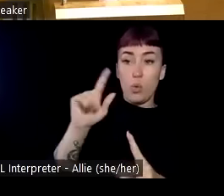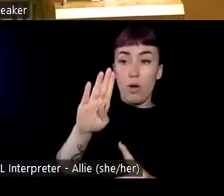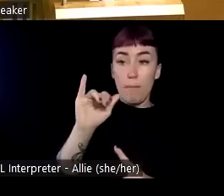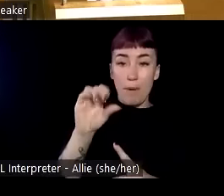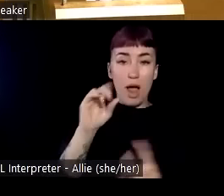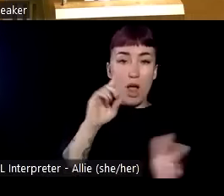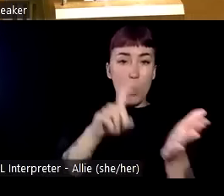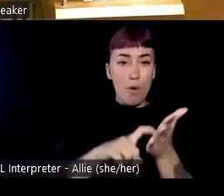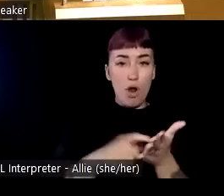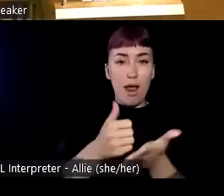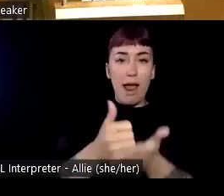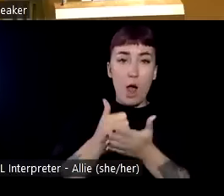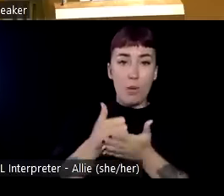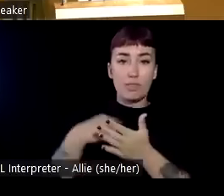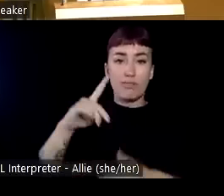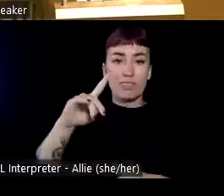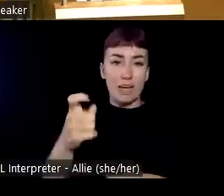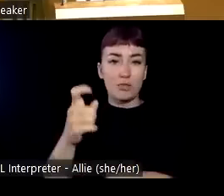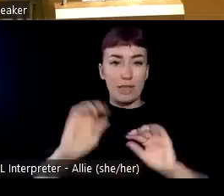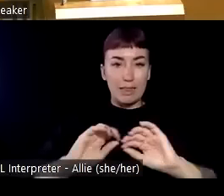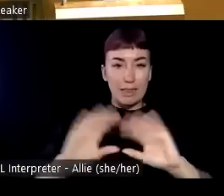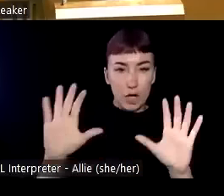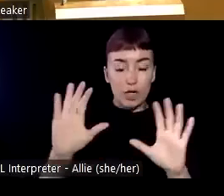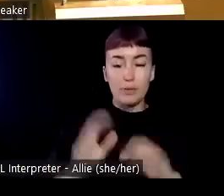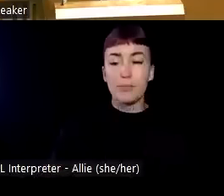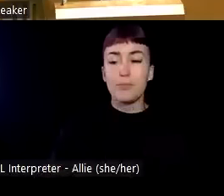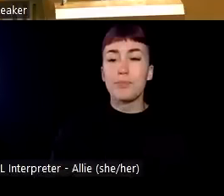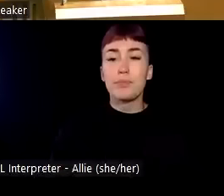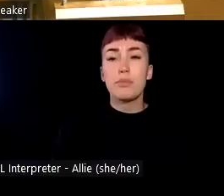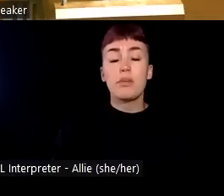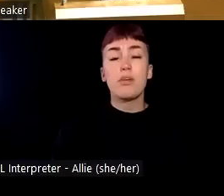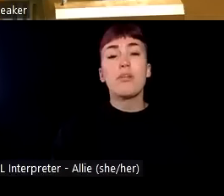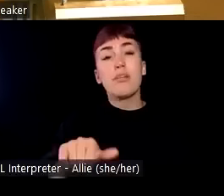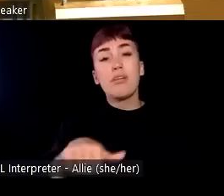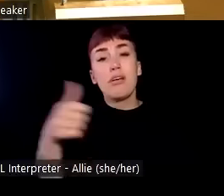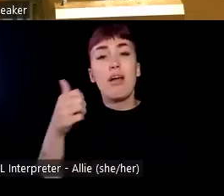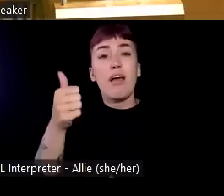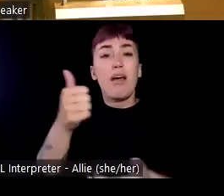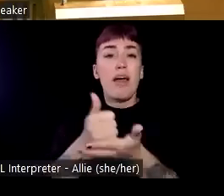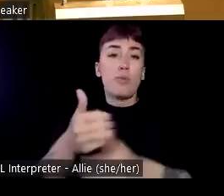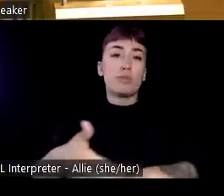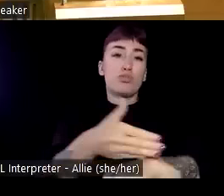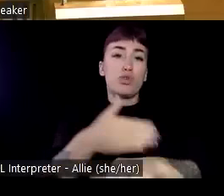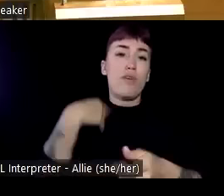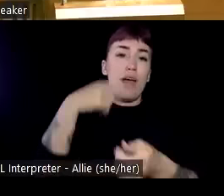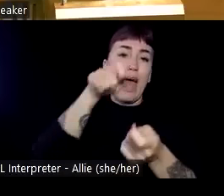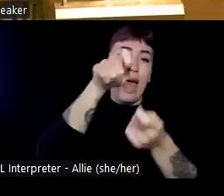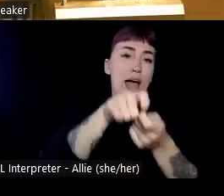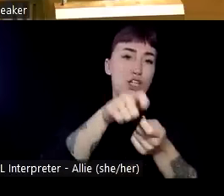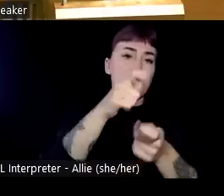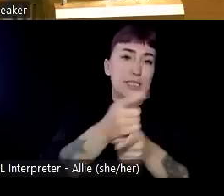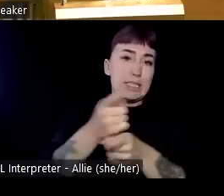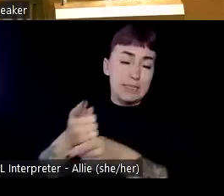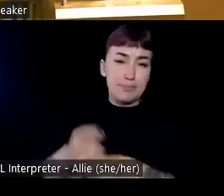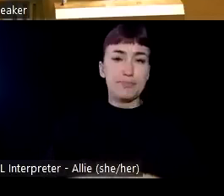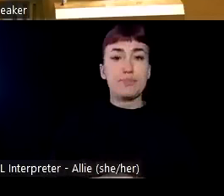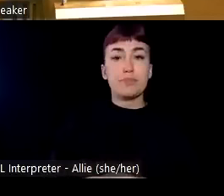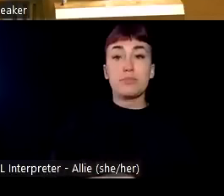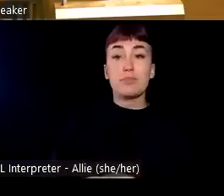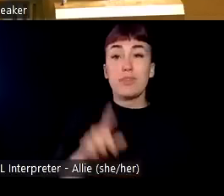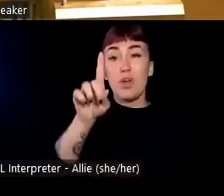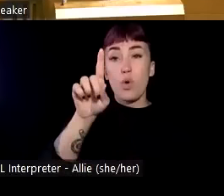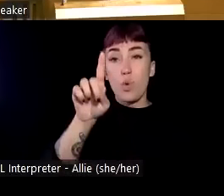give us diagnostic clarity. The other thing that it does is it helps improve accuracy. So over a quarter of